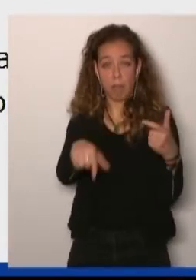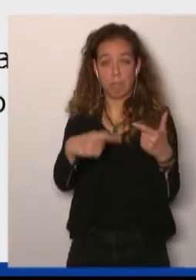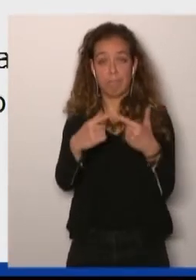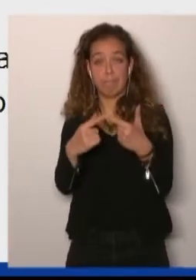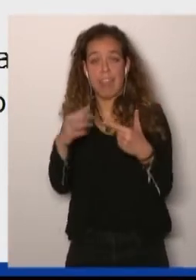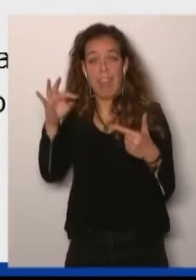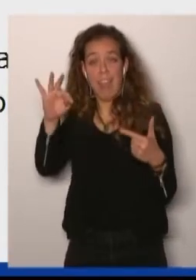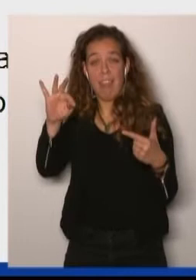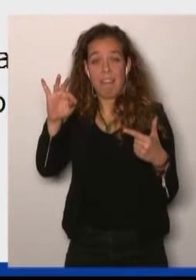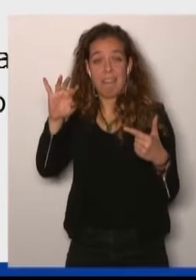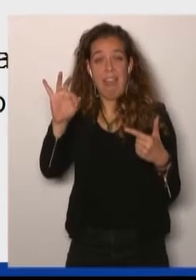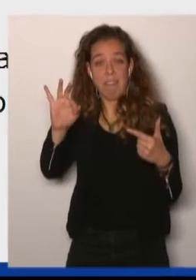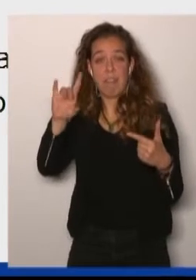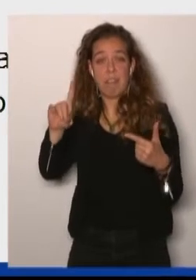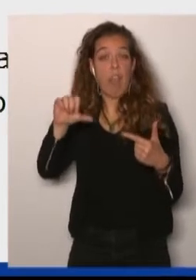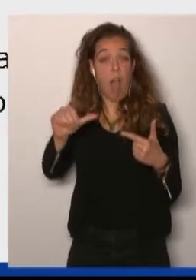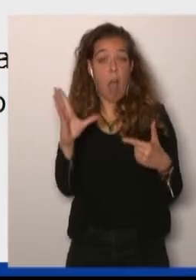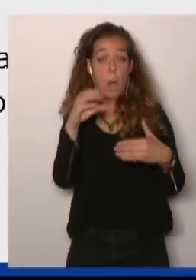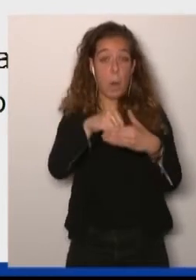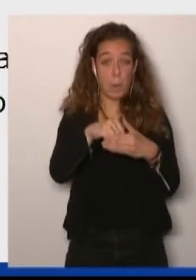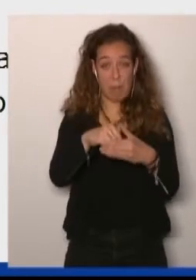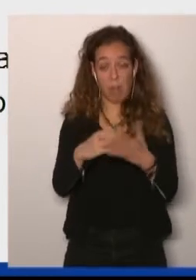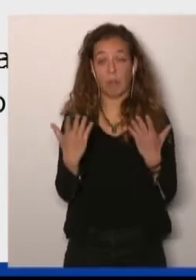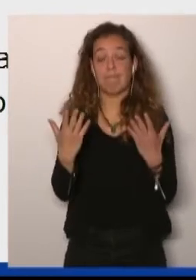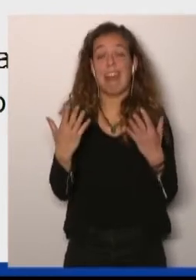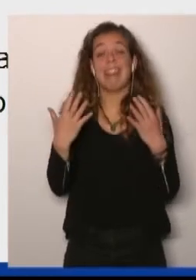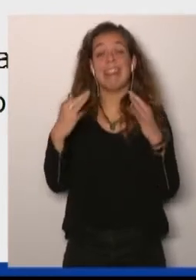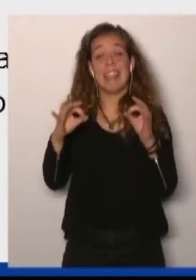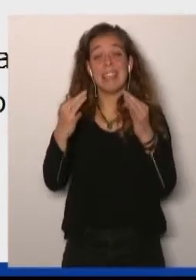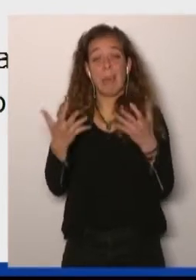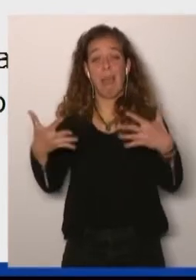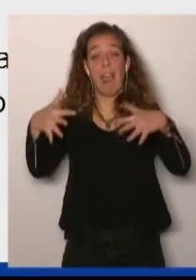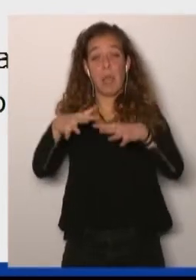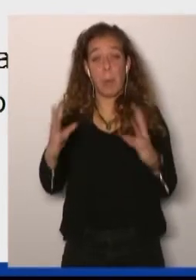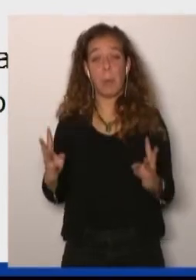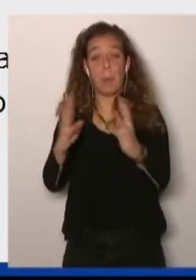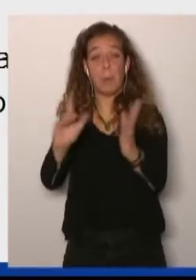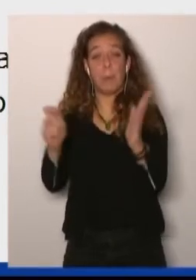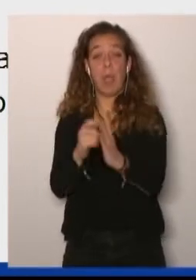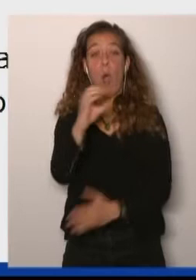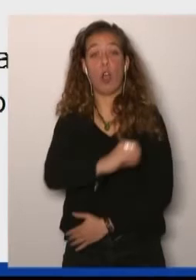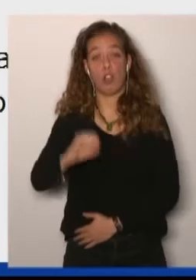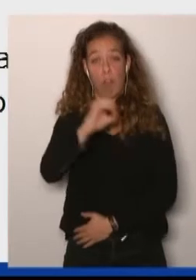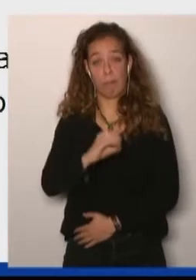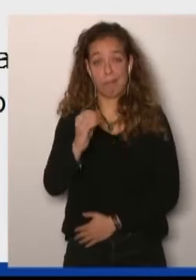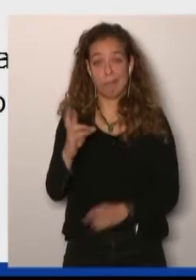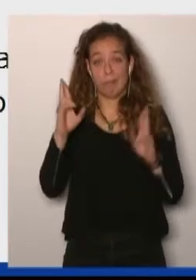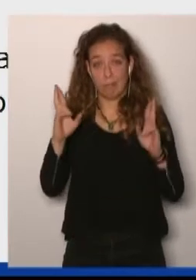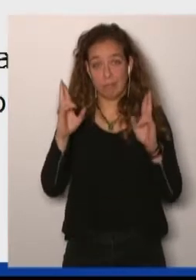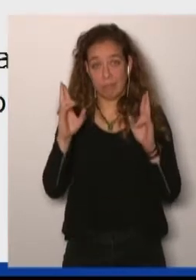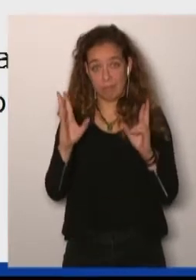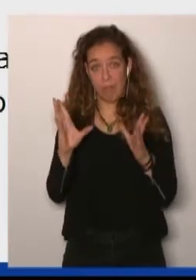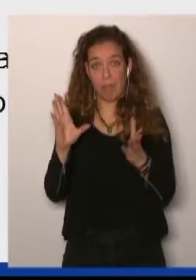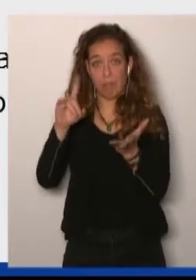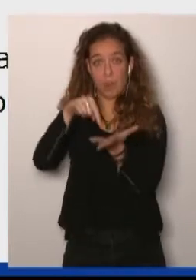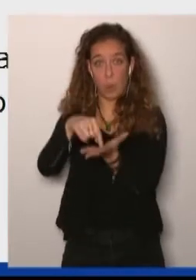and are hopefully able to host it at the EMA premise. And these forums were really created to facilitate early